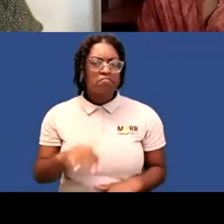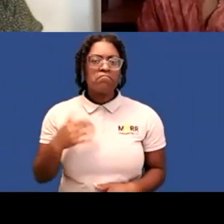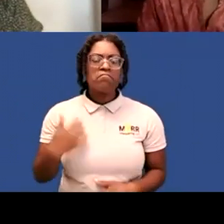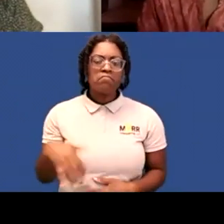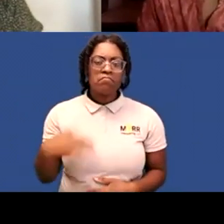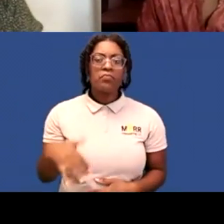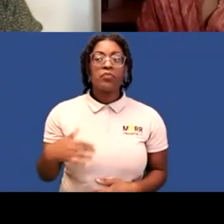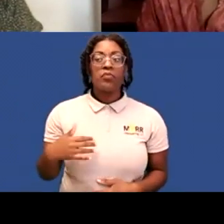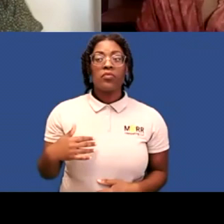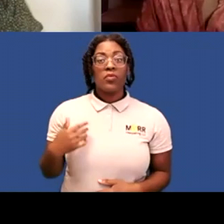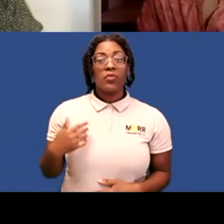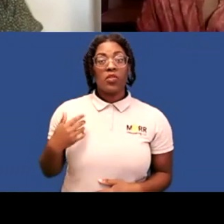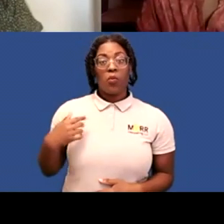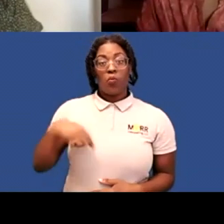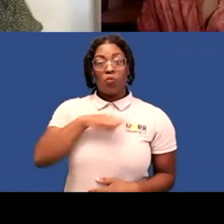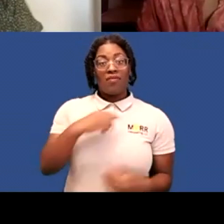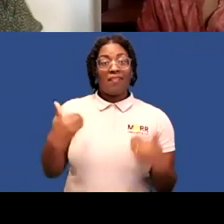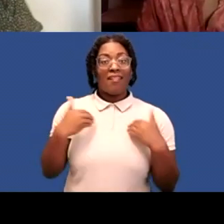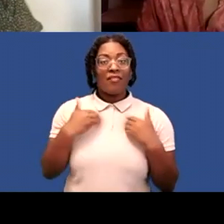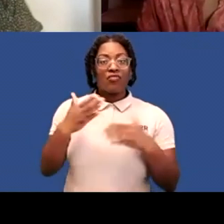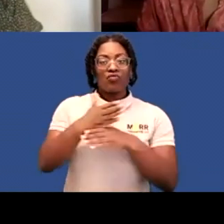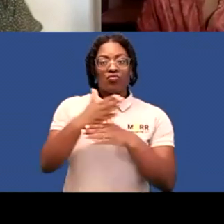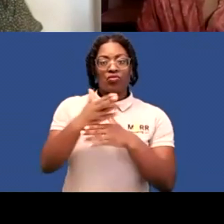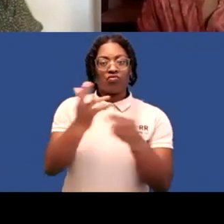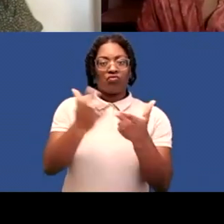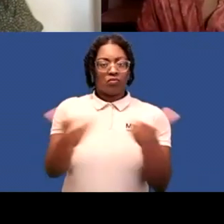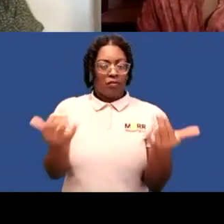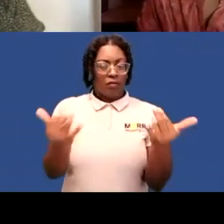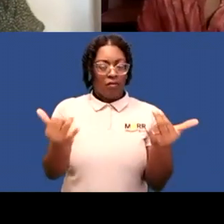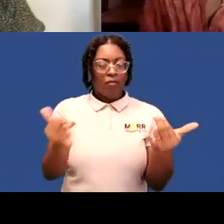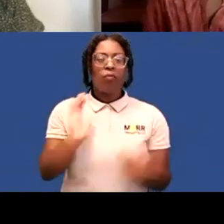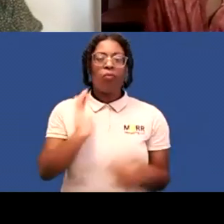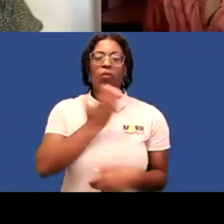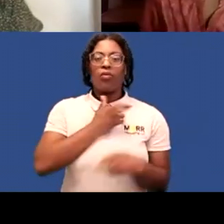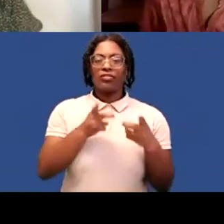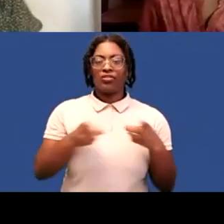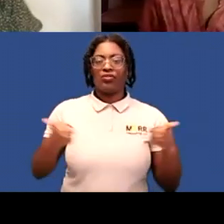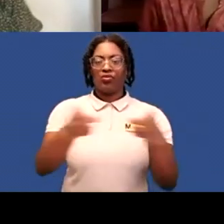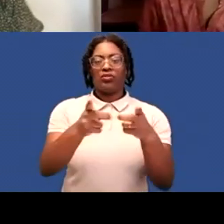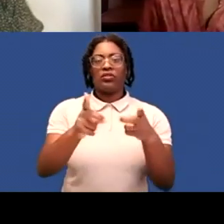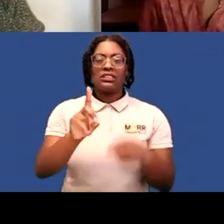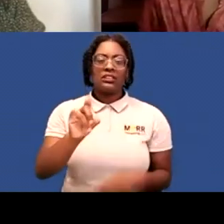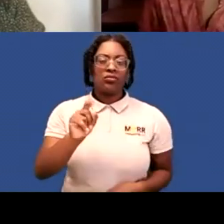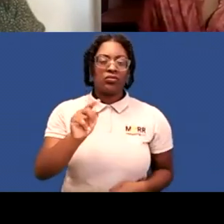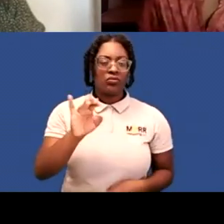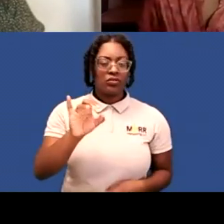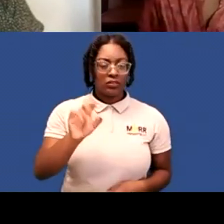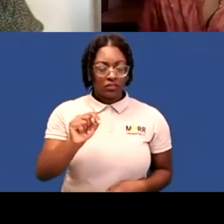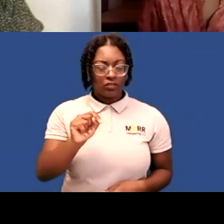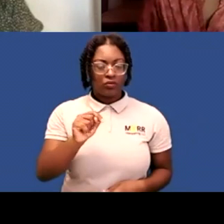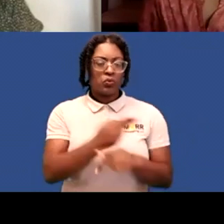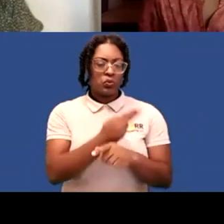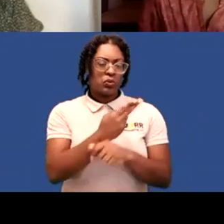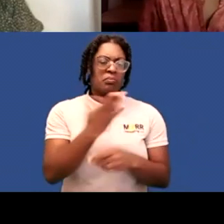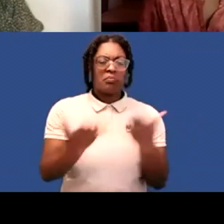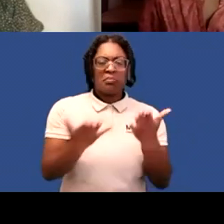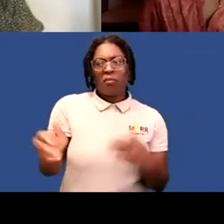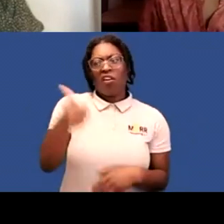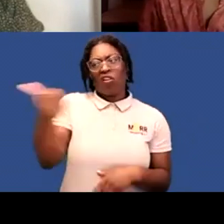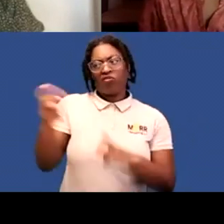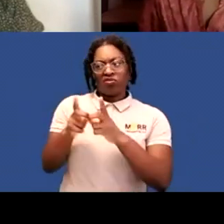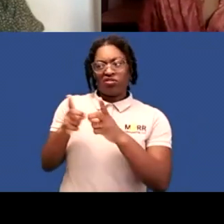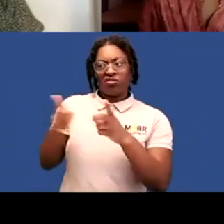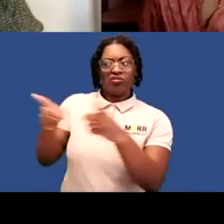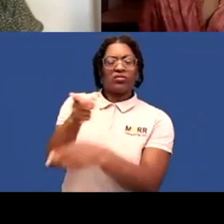now that is all across our district and probably beyond. I haven't investigated too